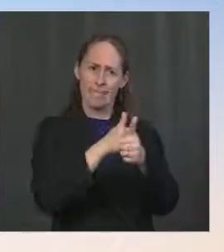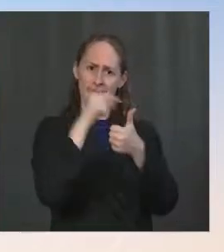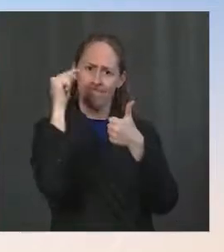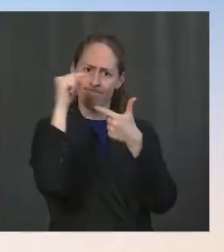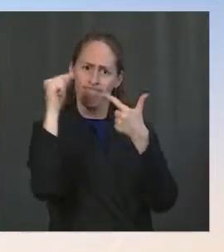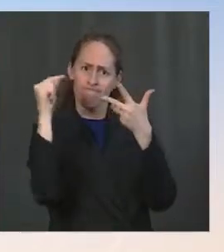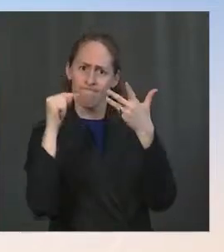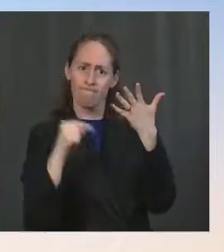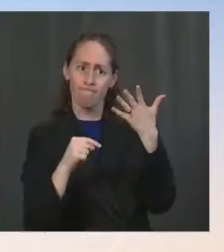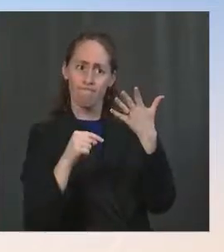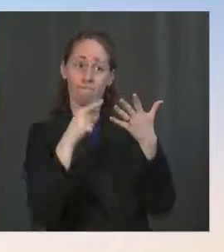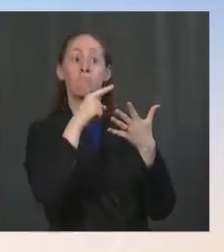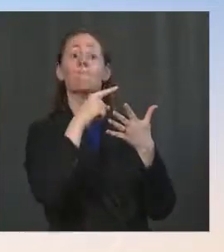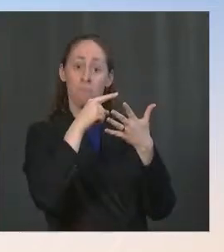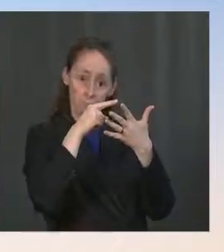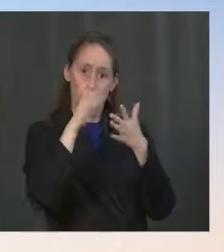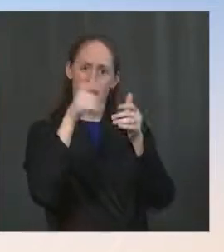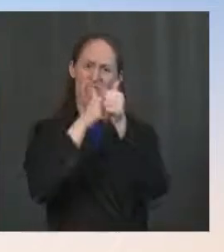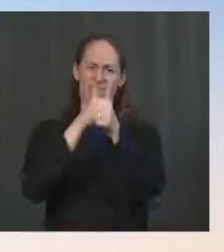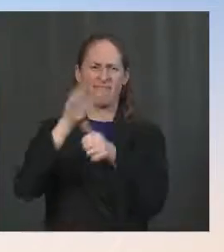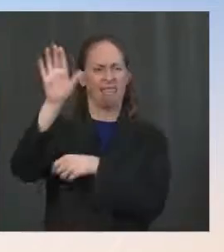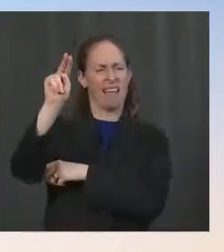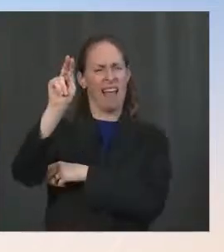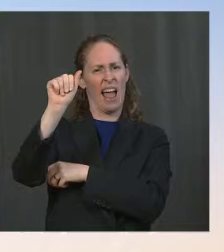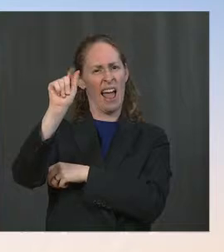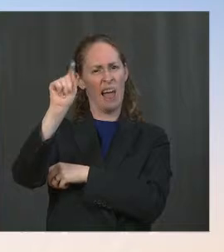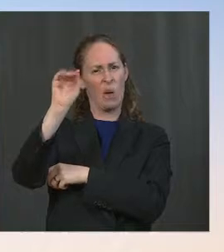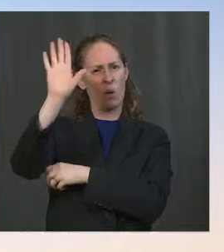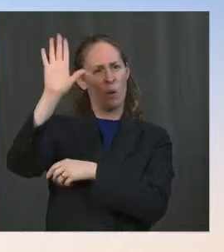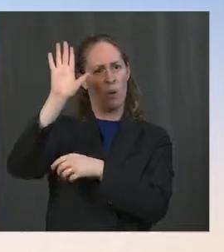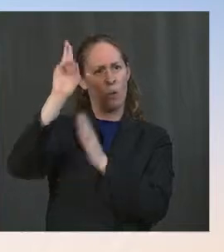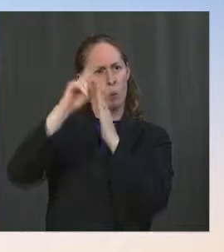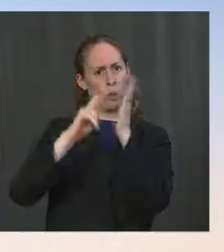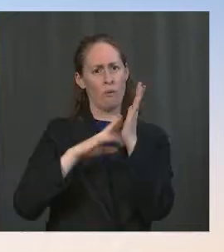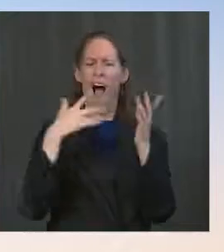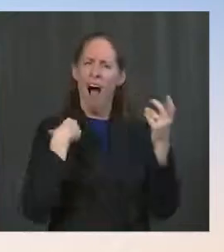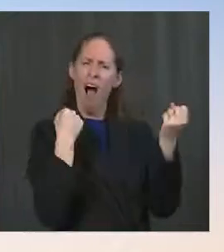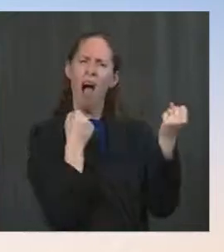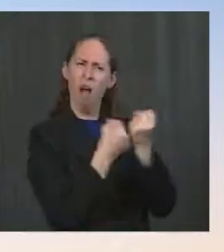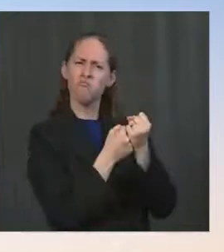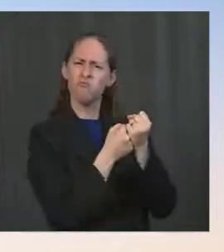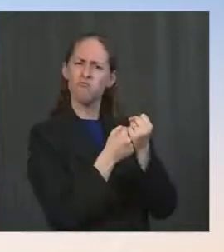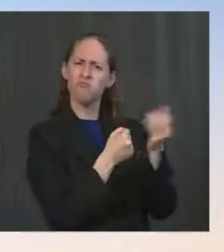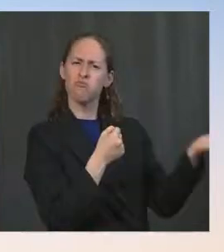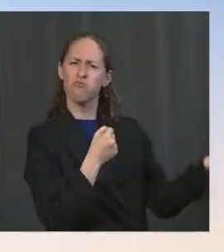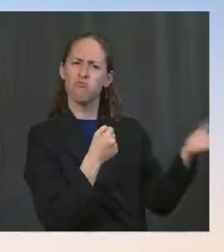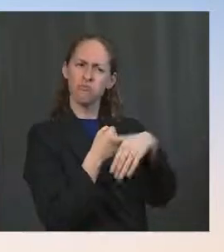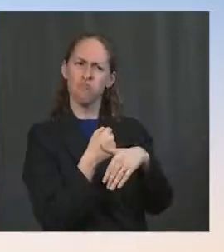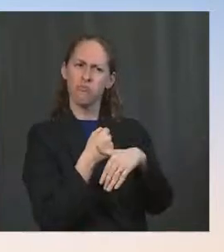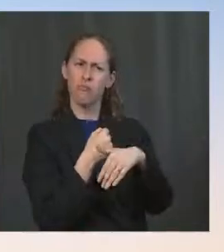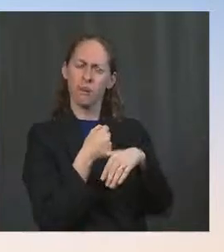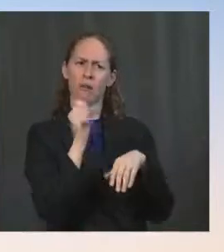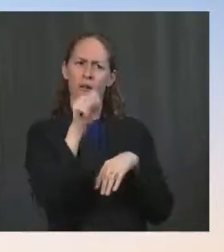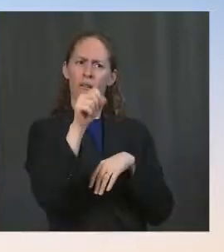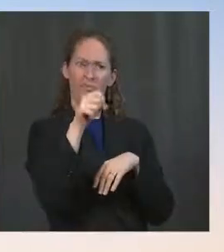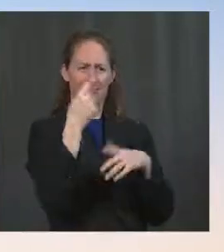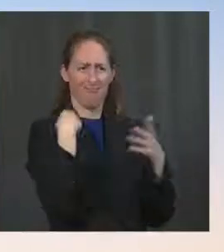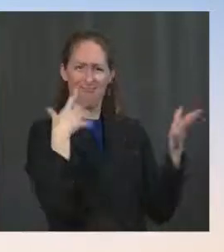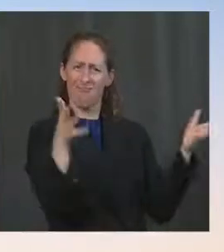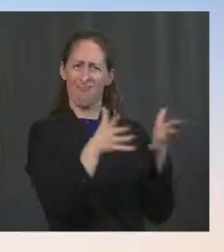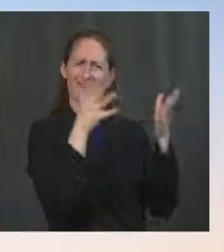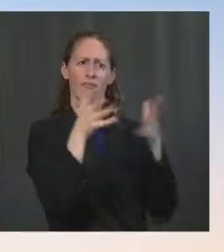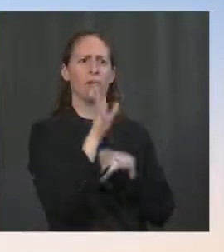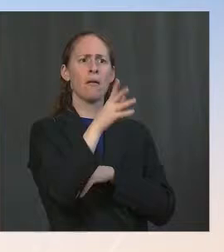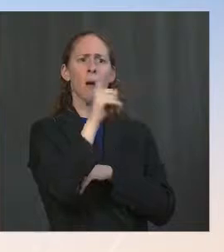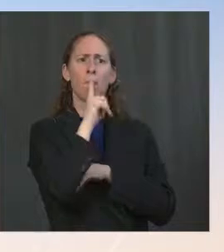requirements of NATO membership. We support the efforts of the Ukrainian leadership to work exactly toward that, and we support the efforts of any